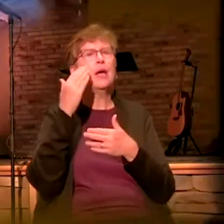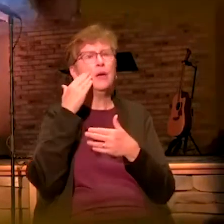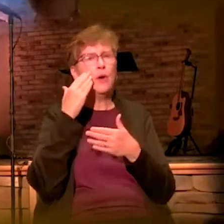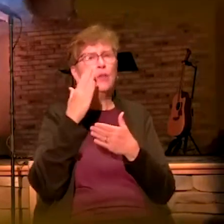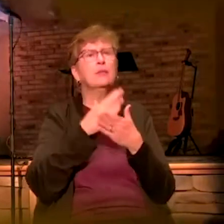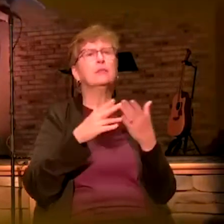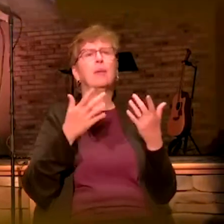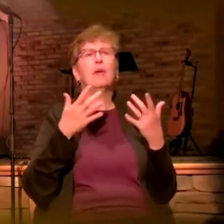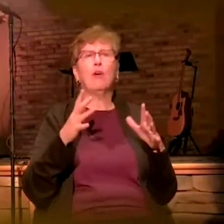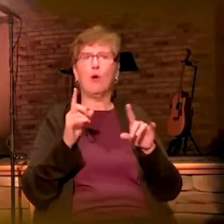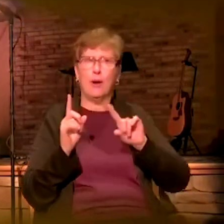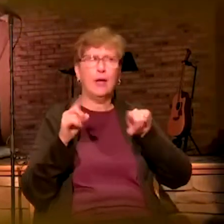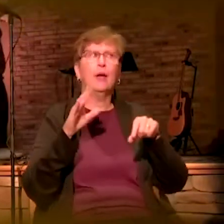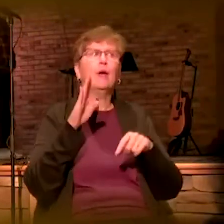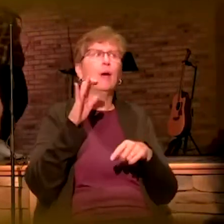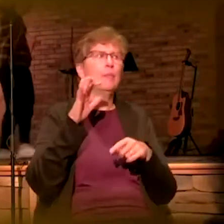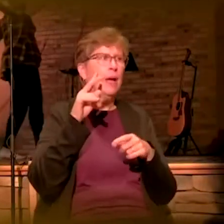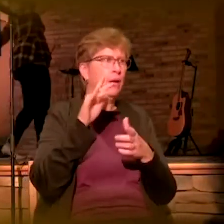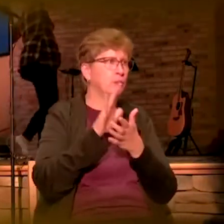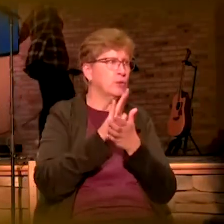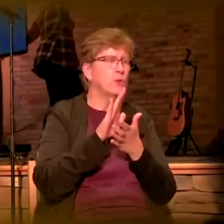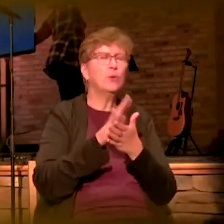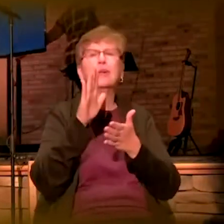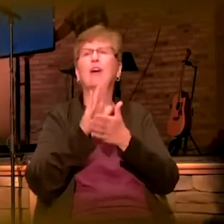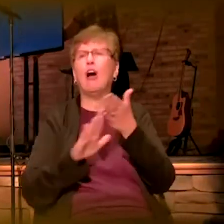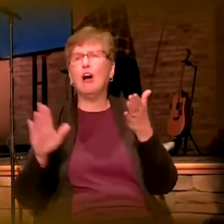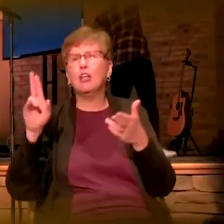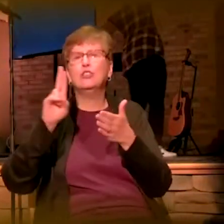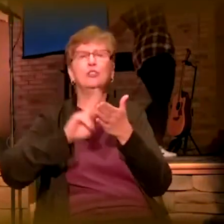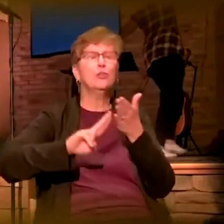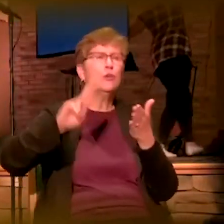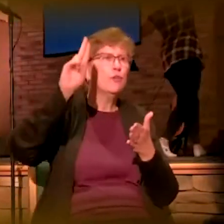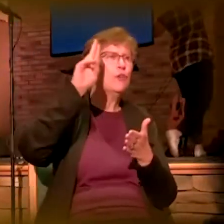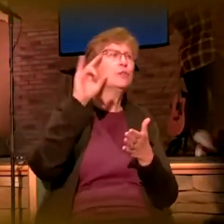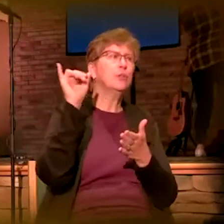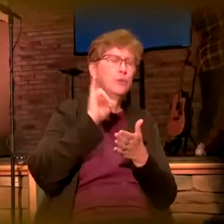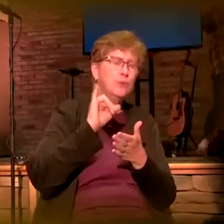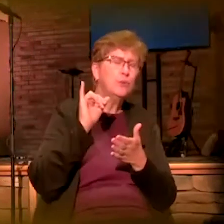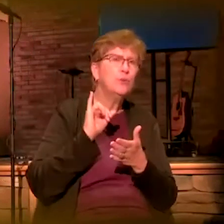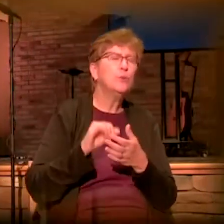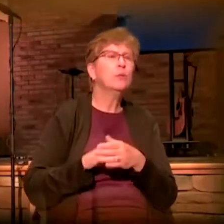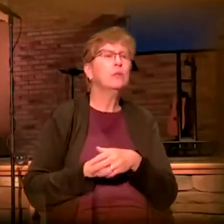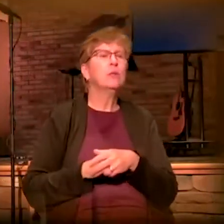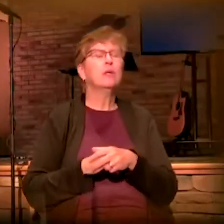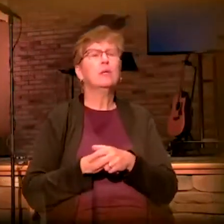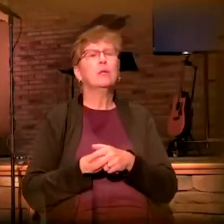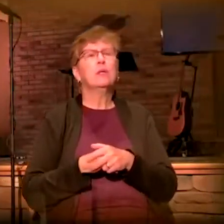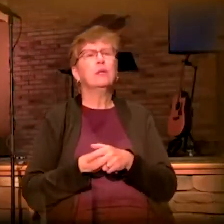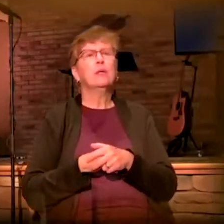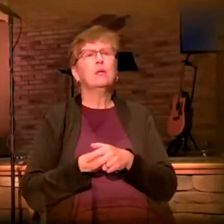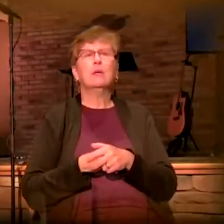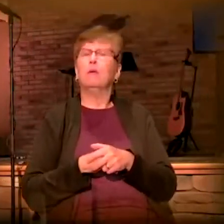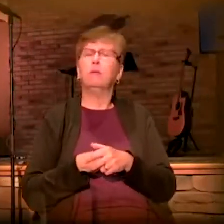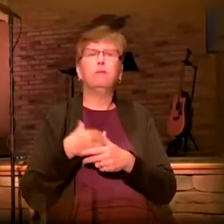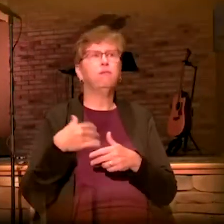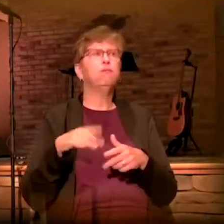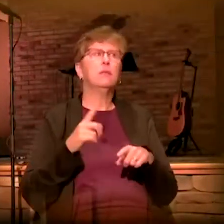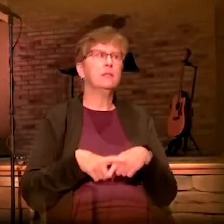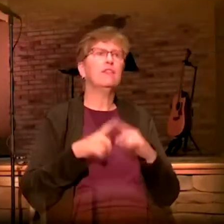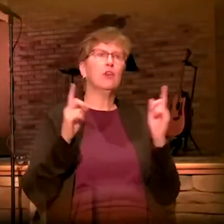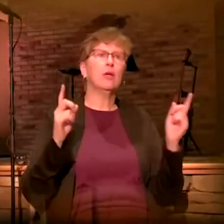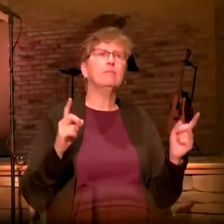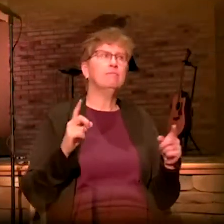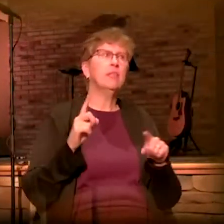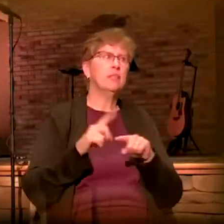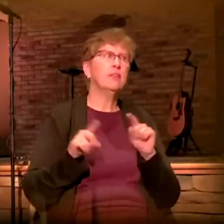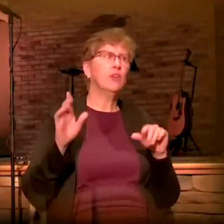already returned. We're talking about college, university students as well. And boy, it's a whole lot different, isn't it, than in